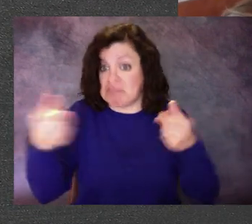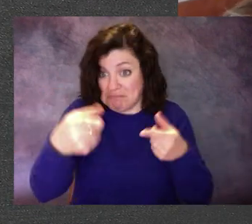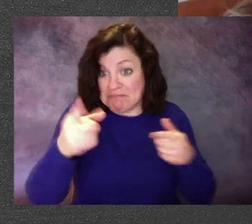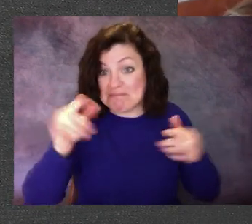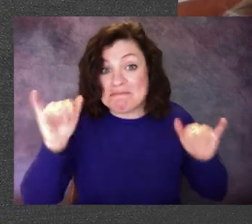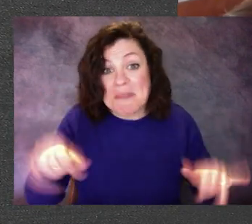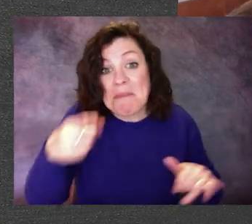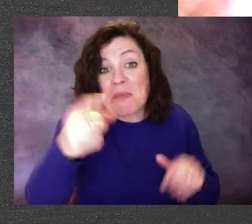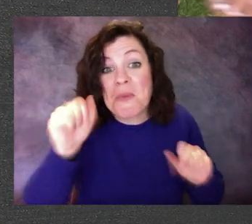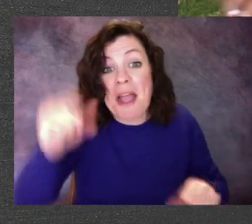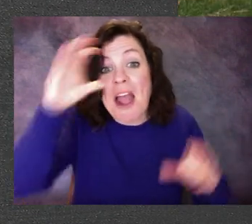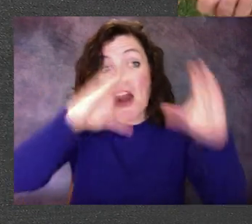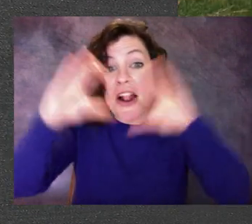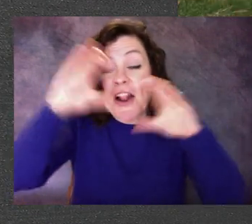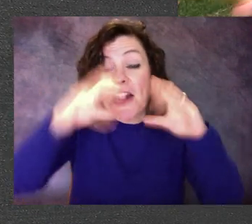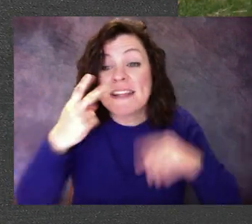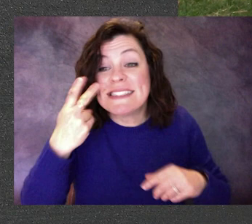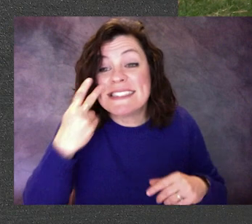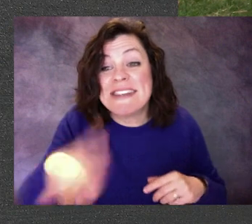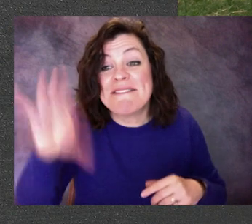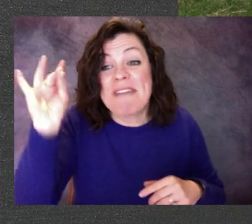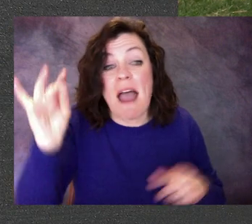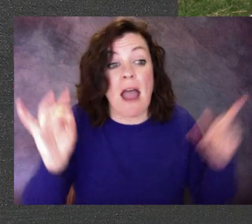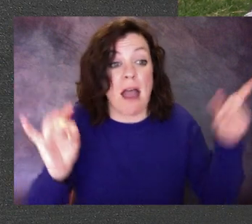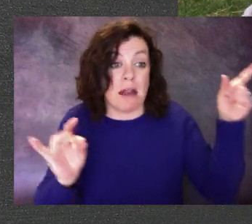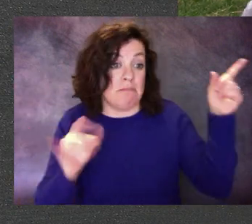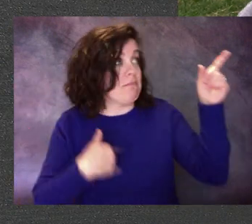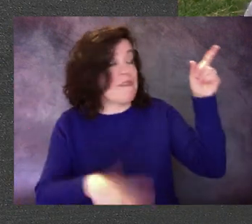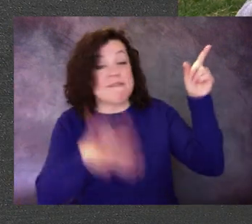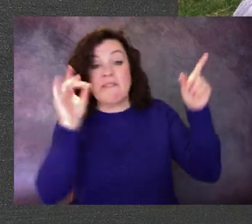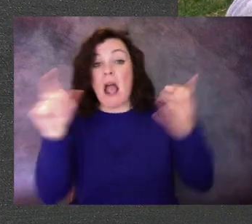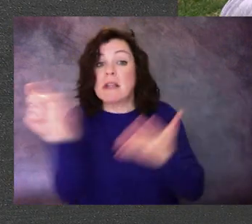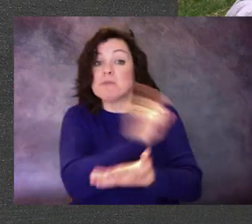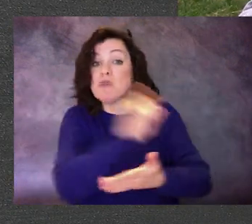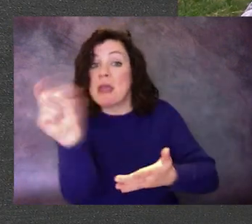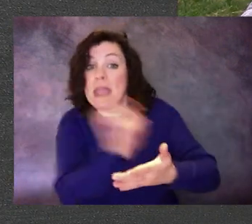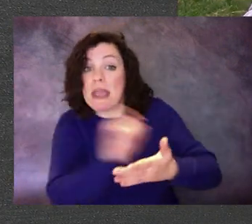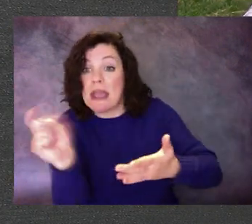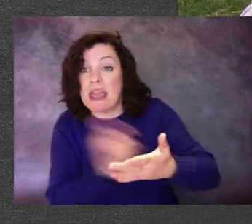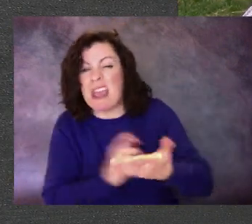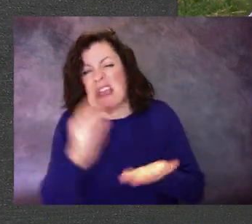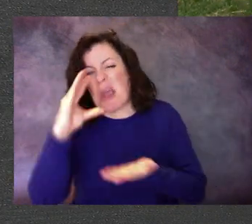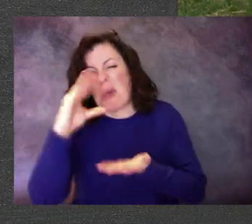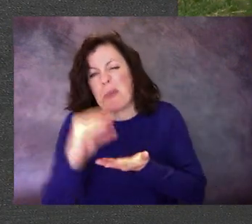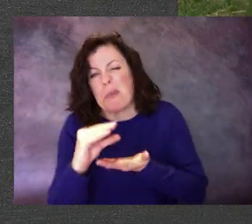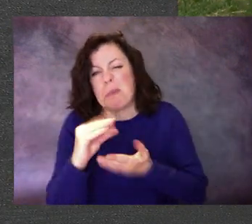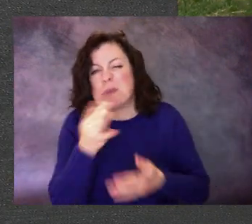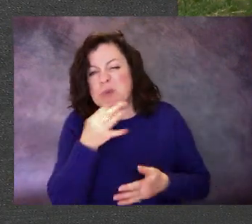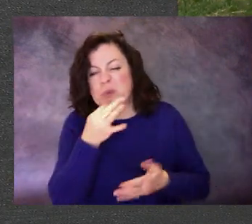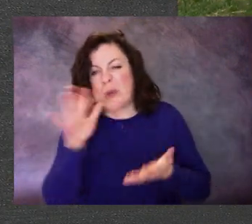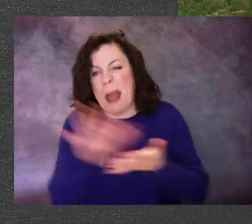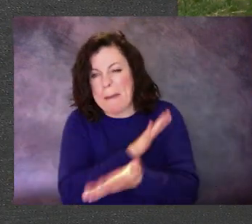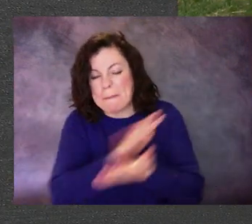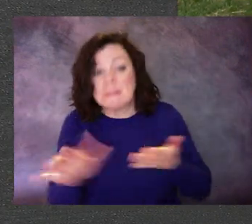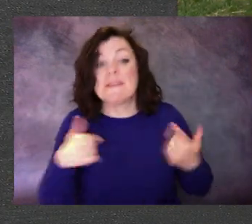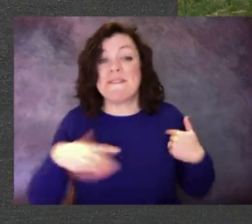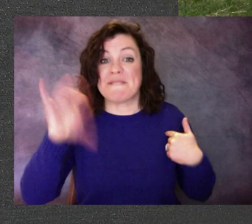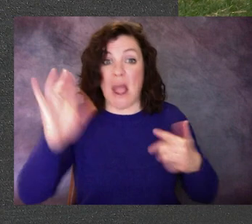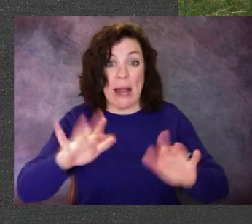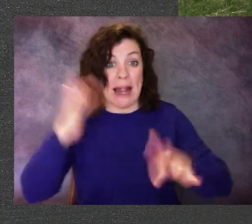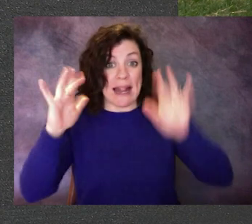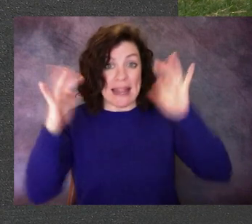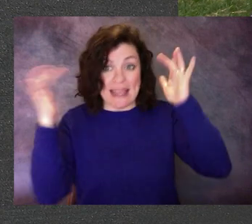and we'll see what we can find. So I found this half a can of spray paint in my garage, and then I found this glitter in my craft